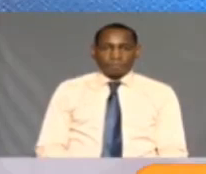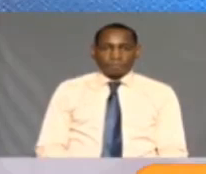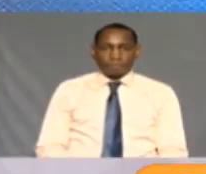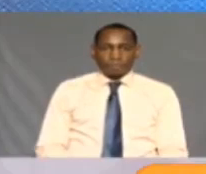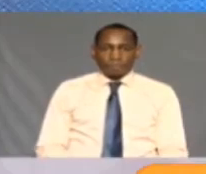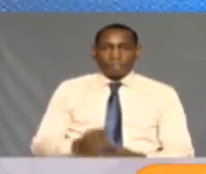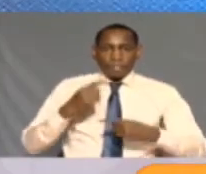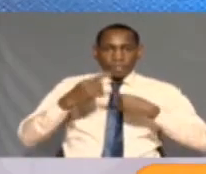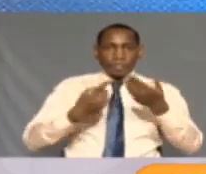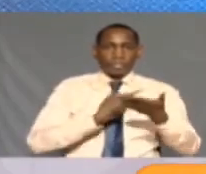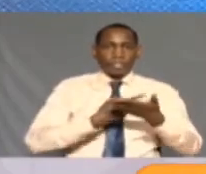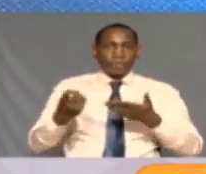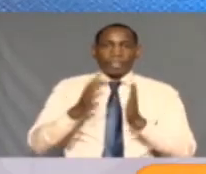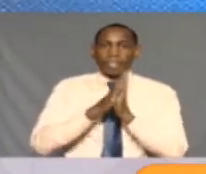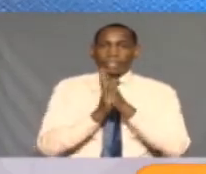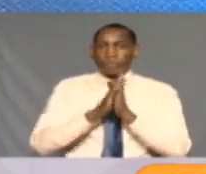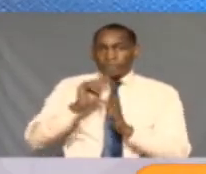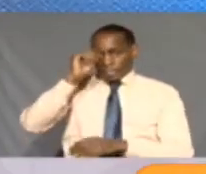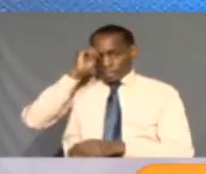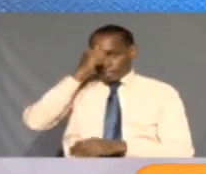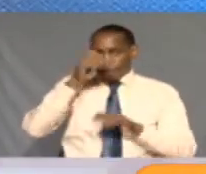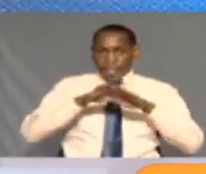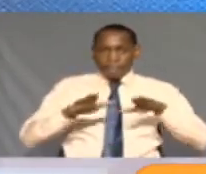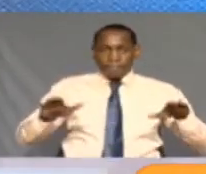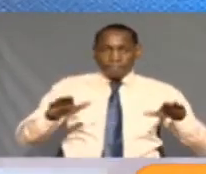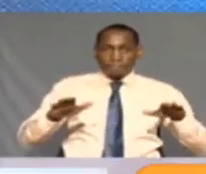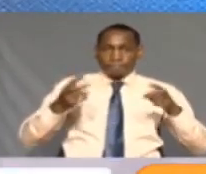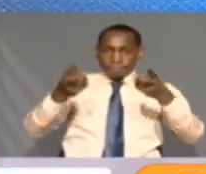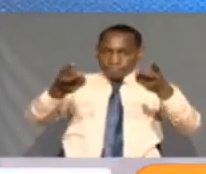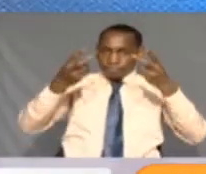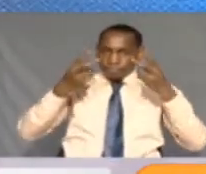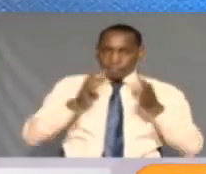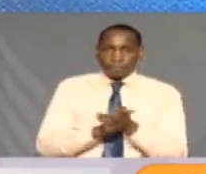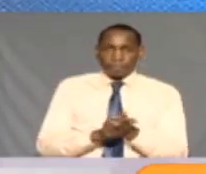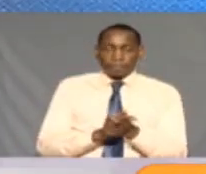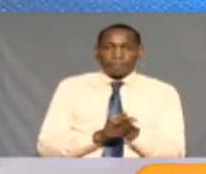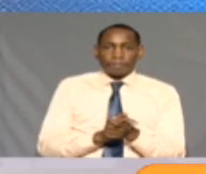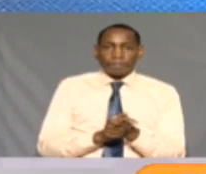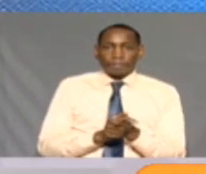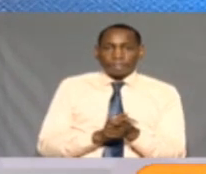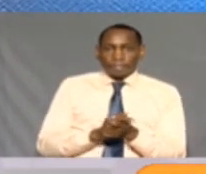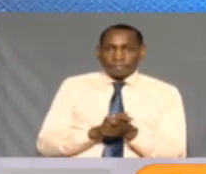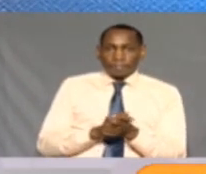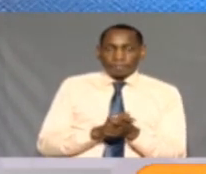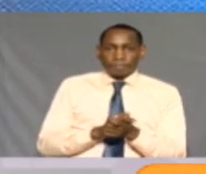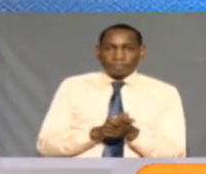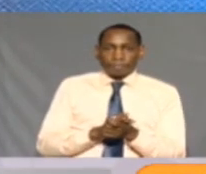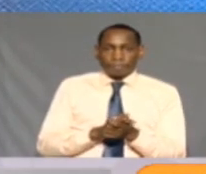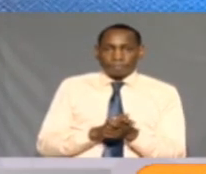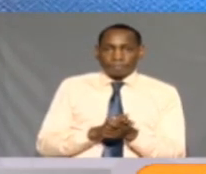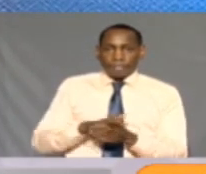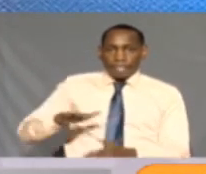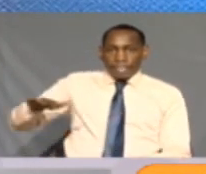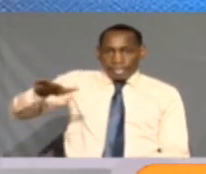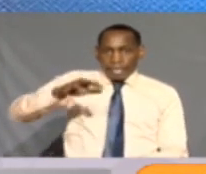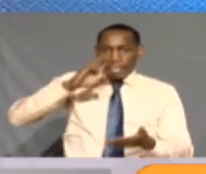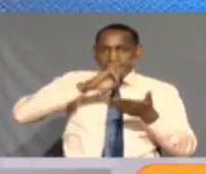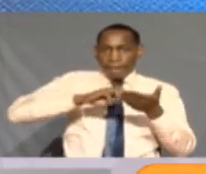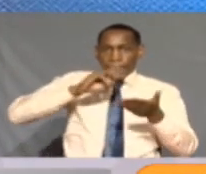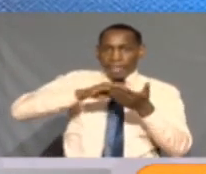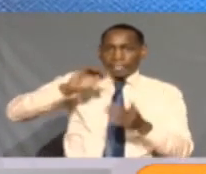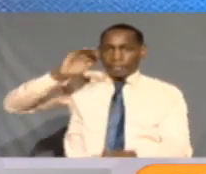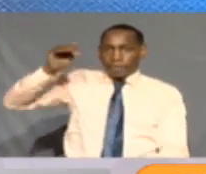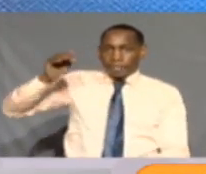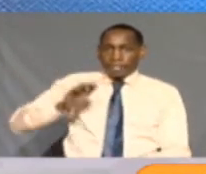We're going to go on to our weekly feature, Smart Farm, and take a look at this. Tucked in Chiani Village, Machakos County,